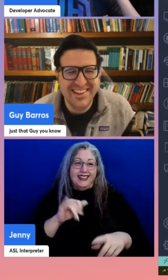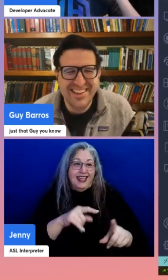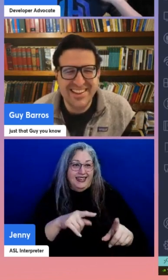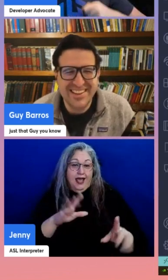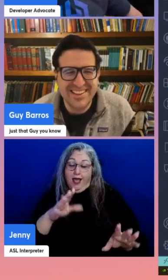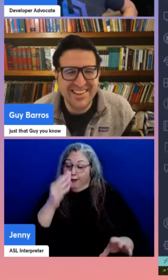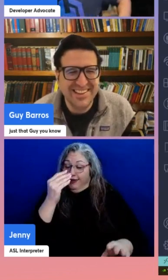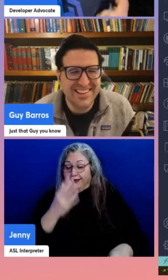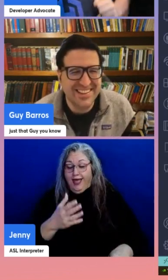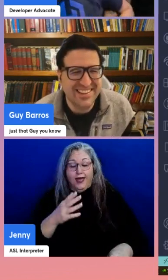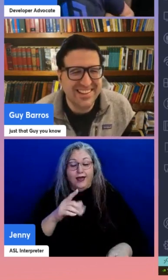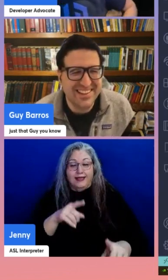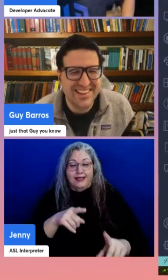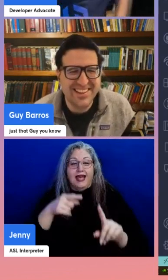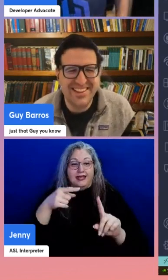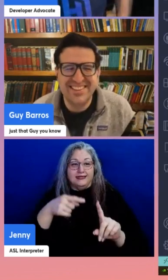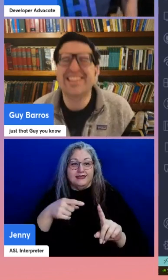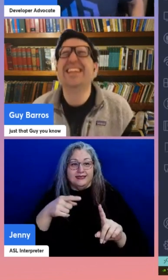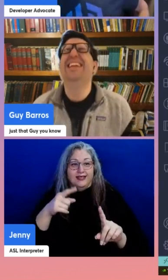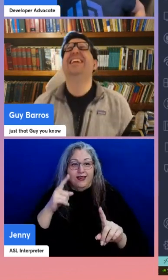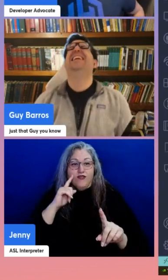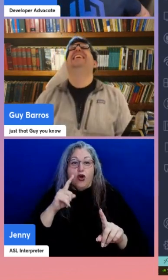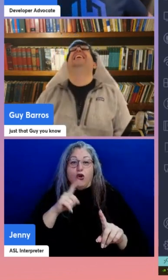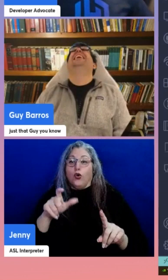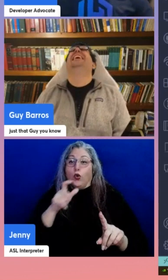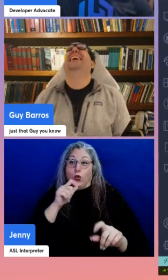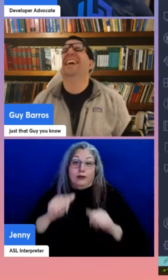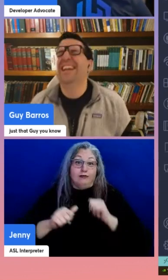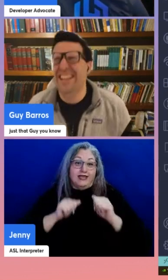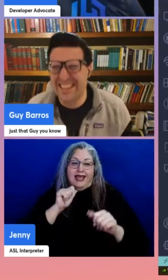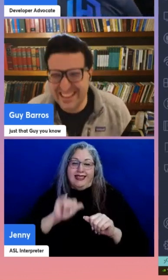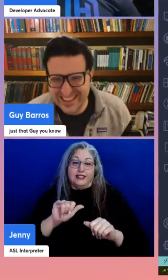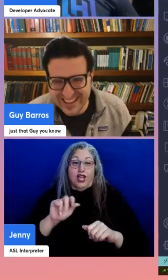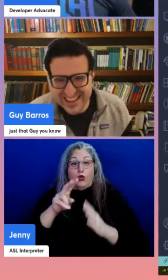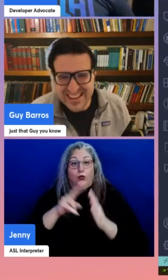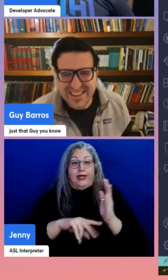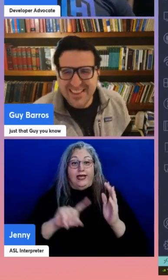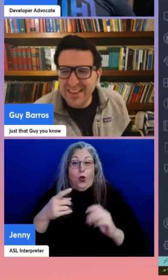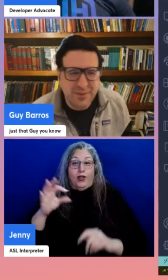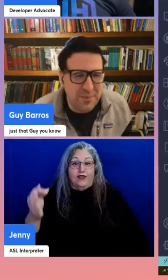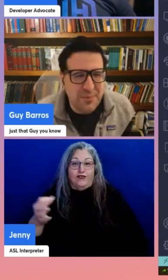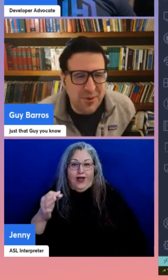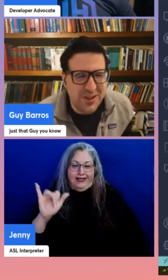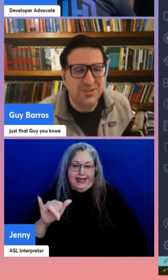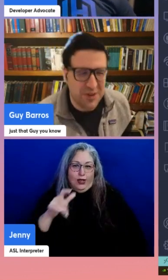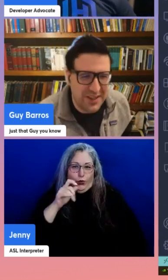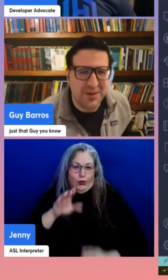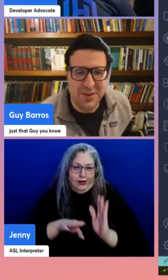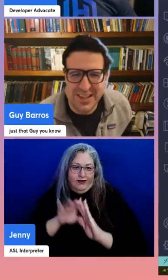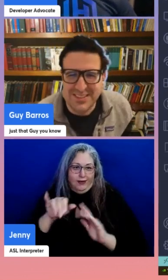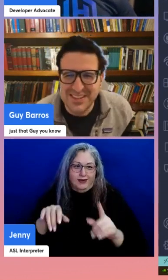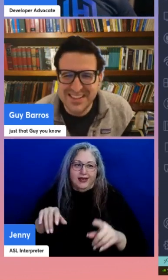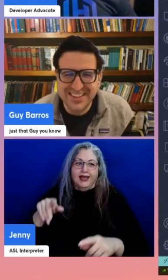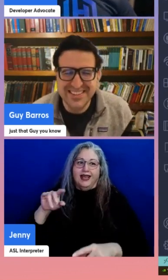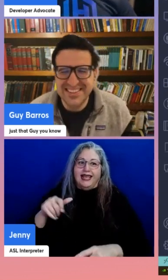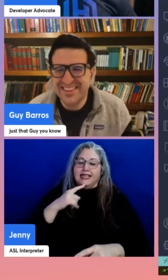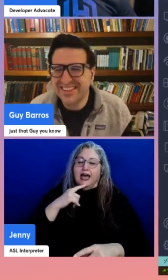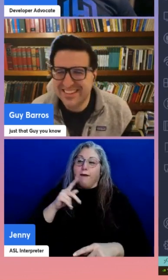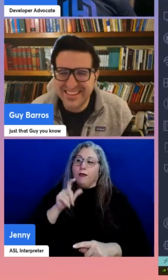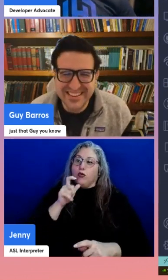that's for the unambitious. That's what a read-only Friday is for. That's for people who enjoy their